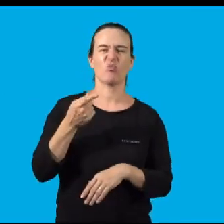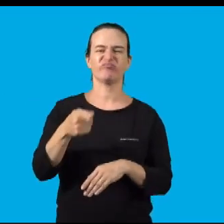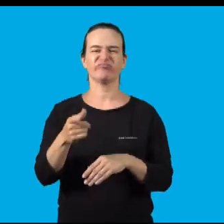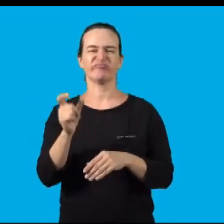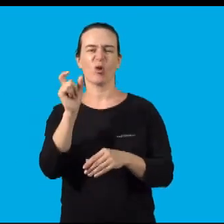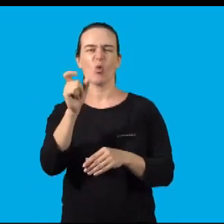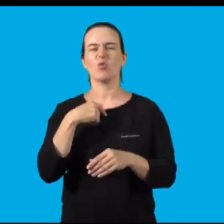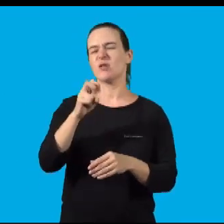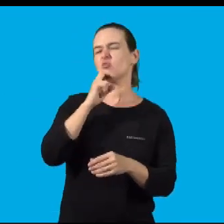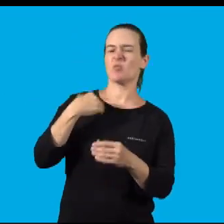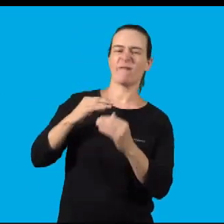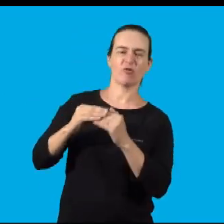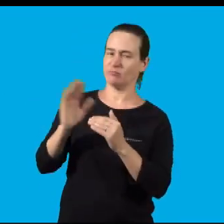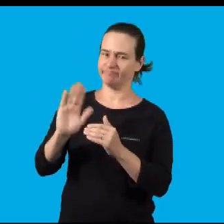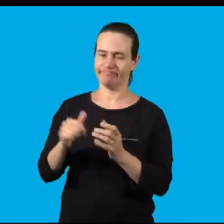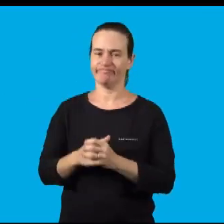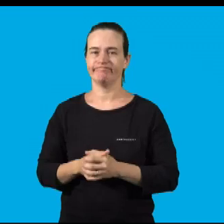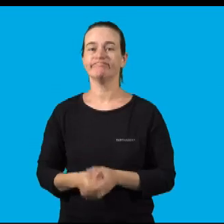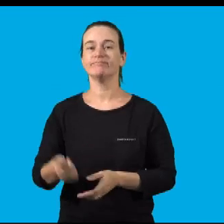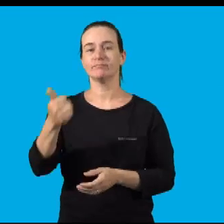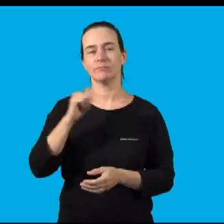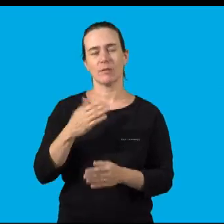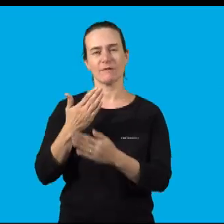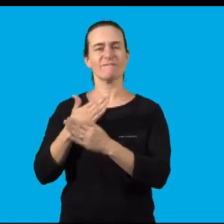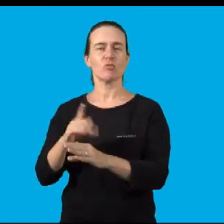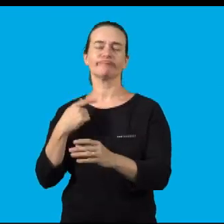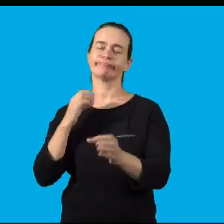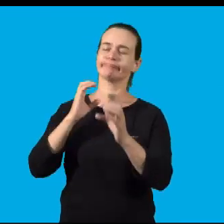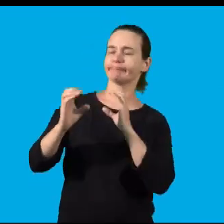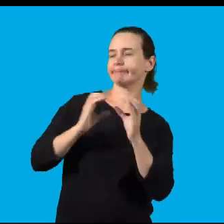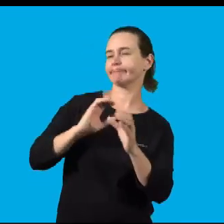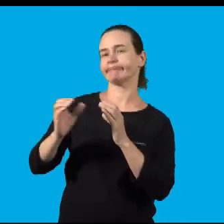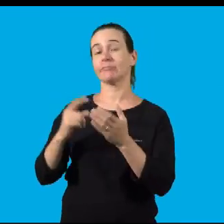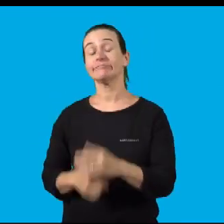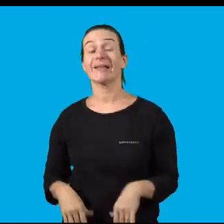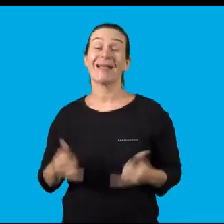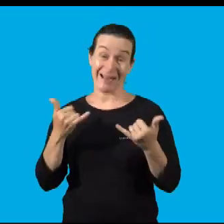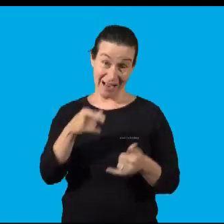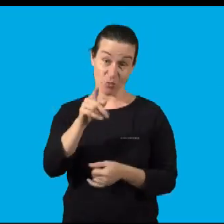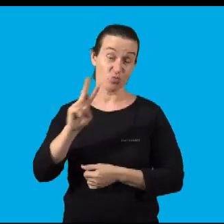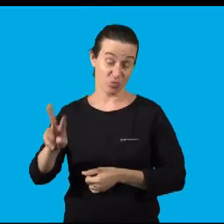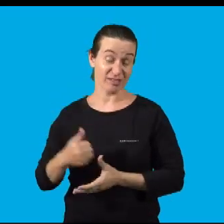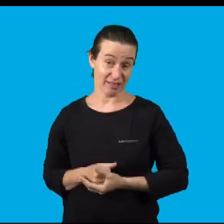or colloquialism. Avoid a conversational tone. For example, so now you guys see.